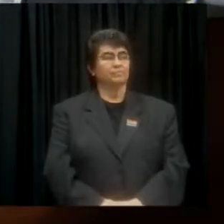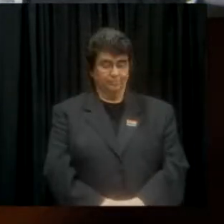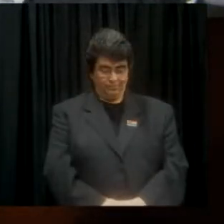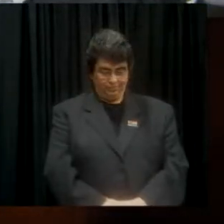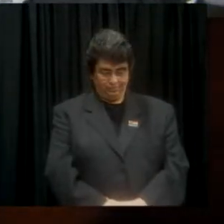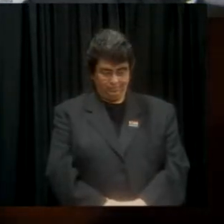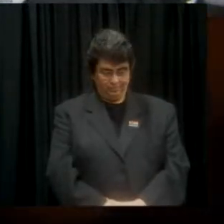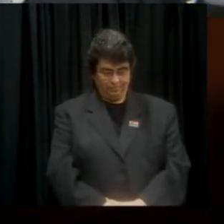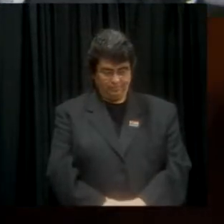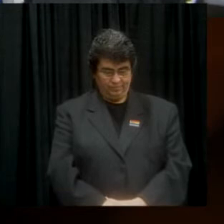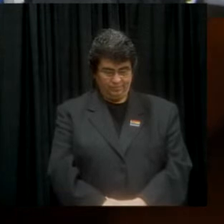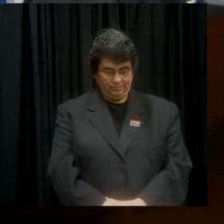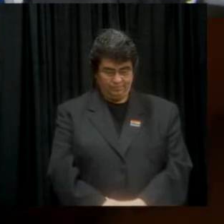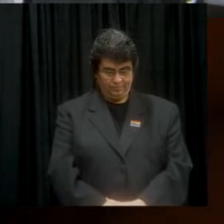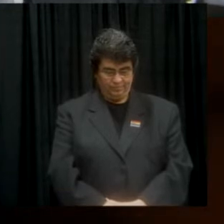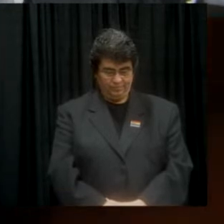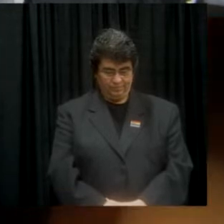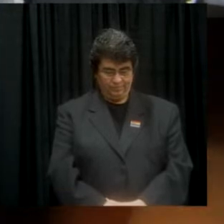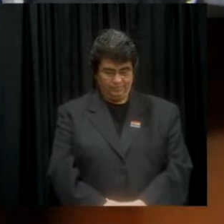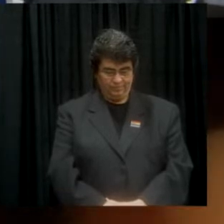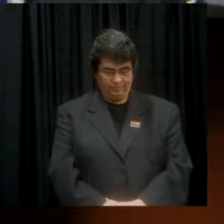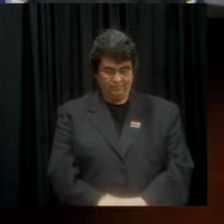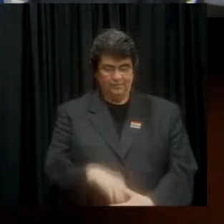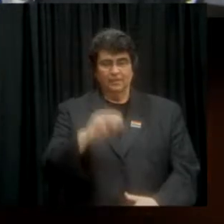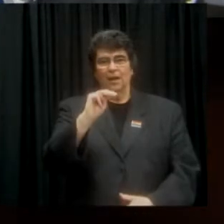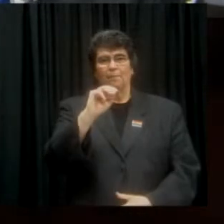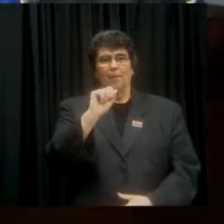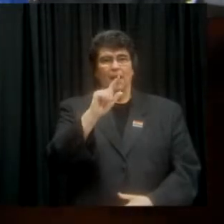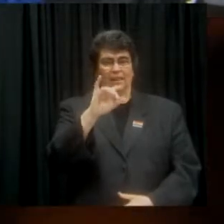Malietta M. Paleo.